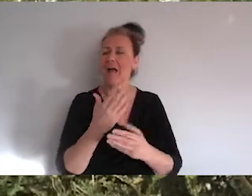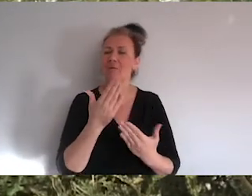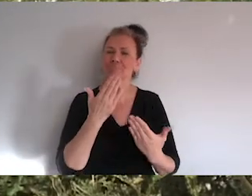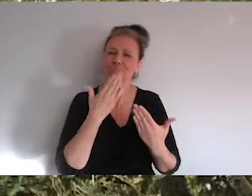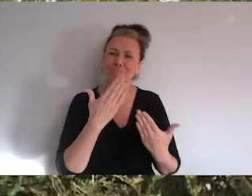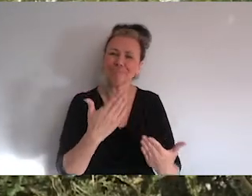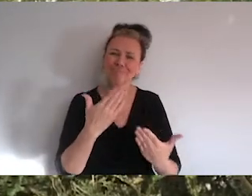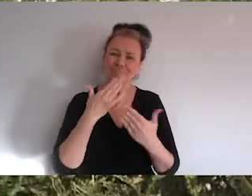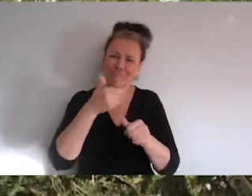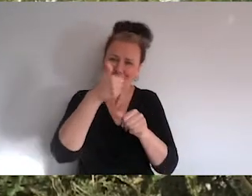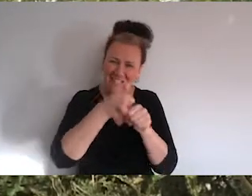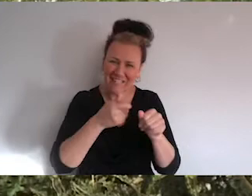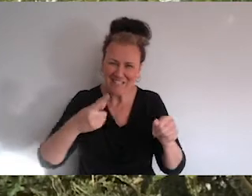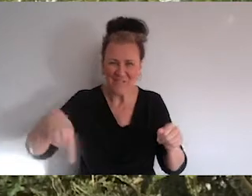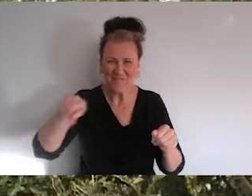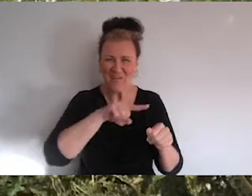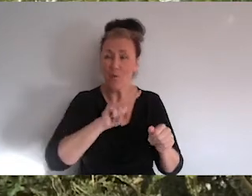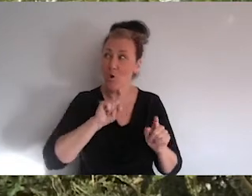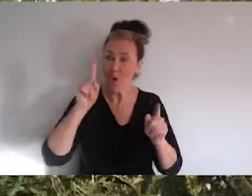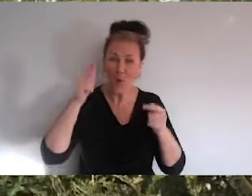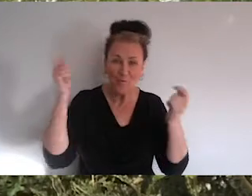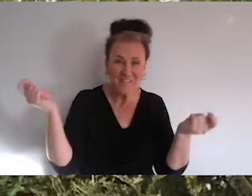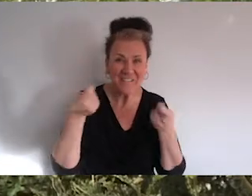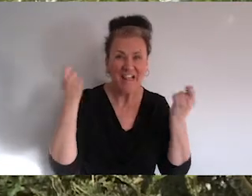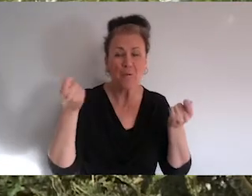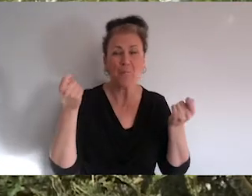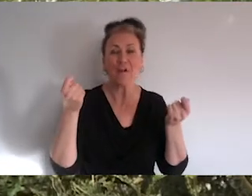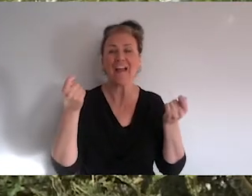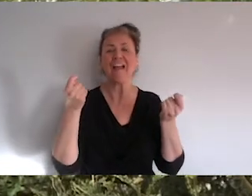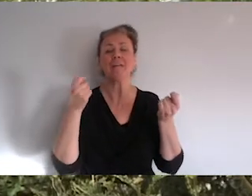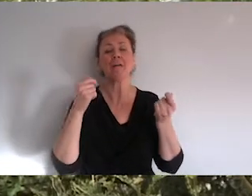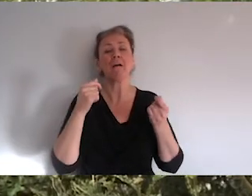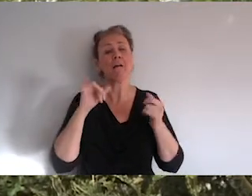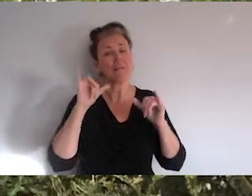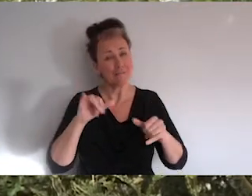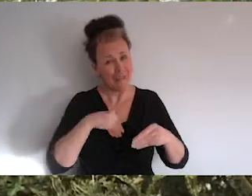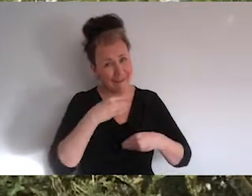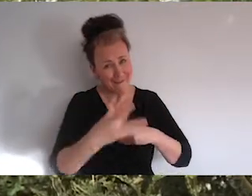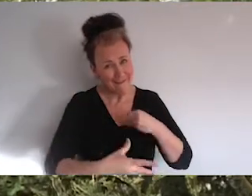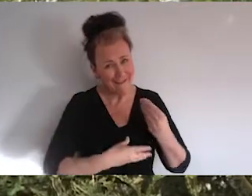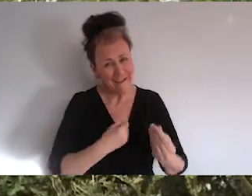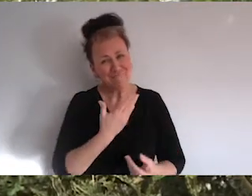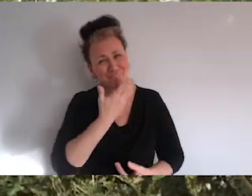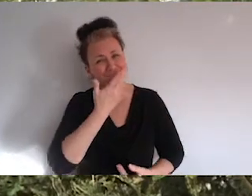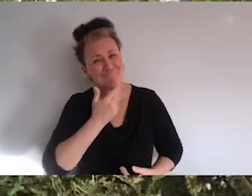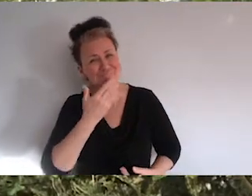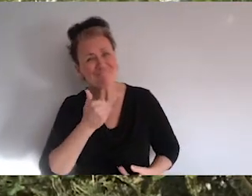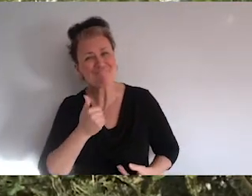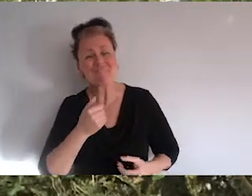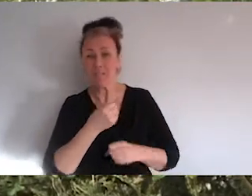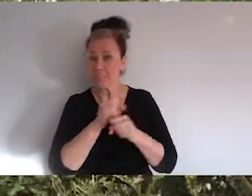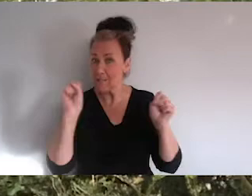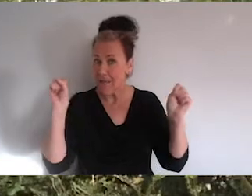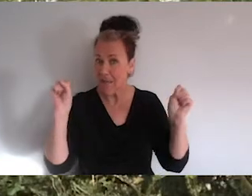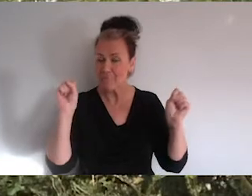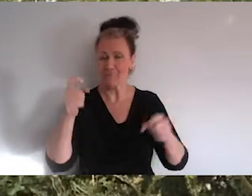am truly, truly grateful. Go celebrate. Have a good time. Stay kind. Stay